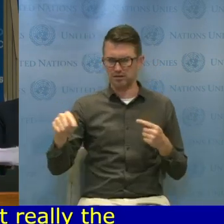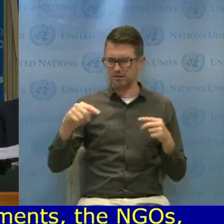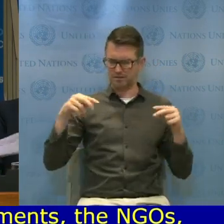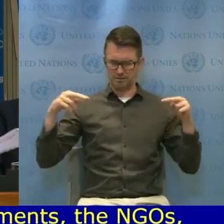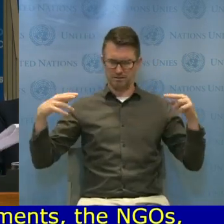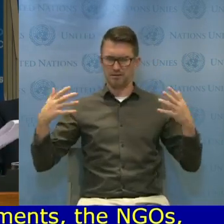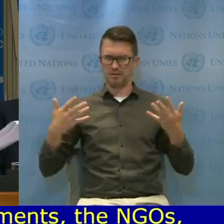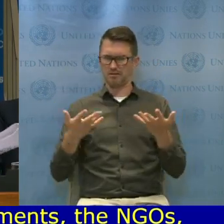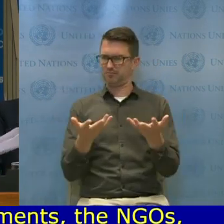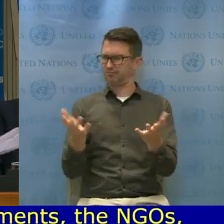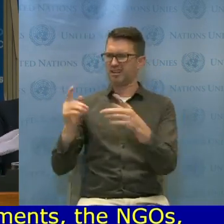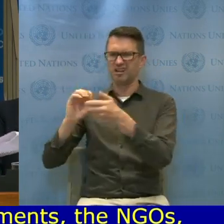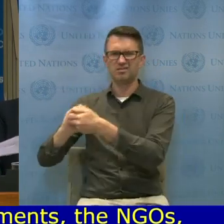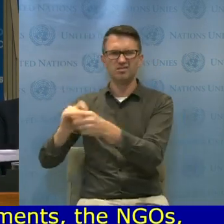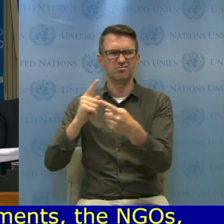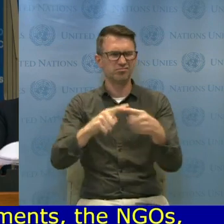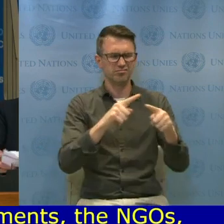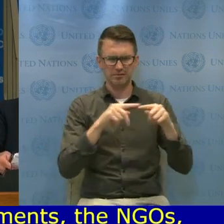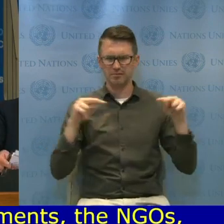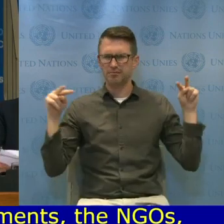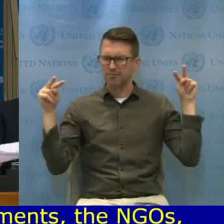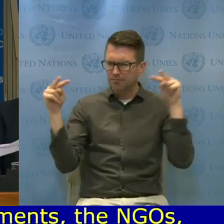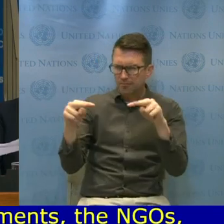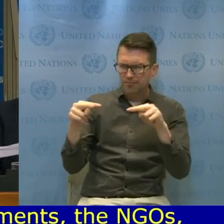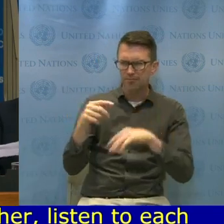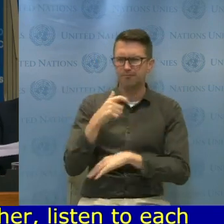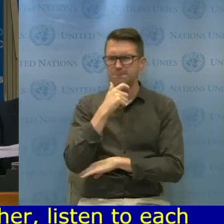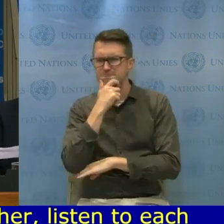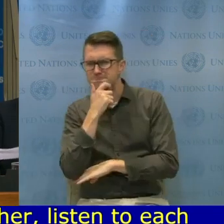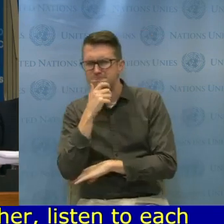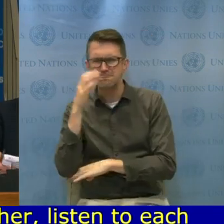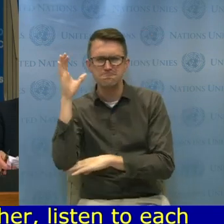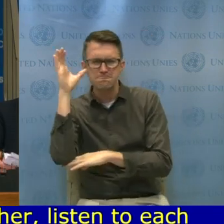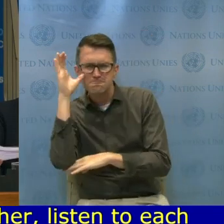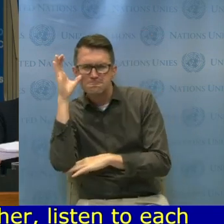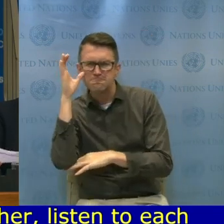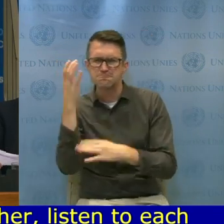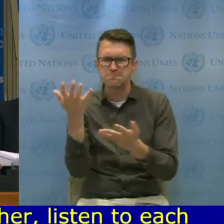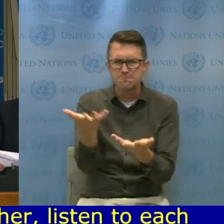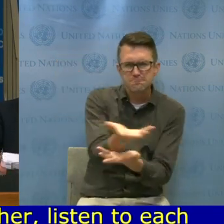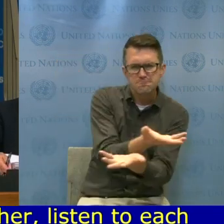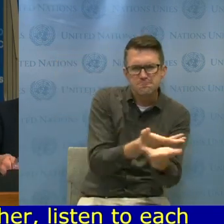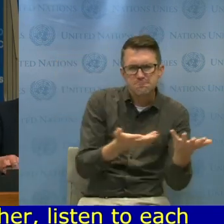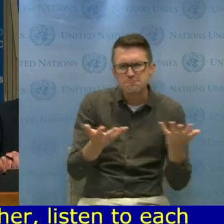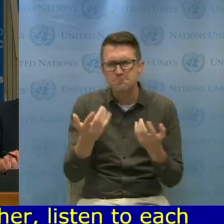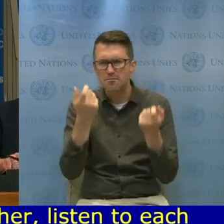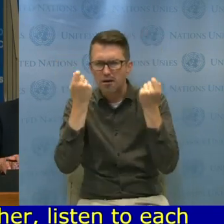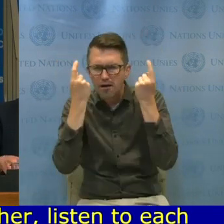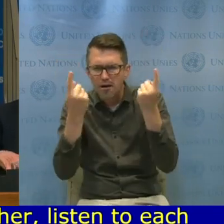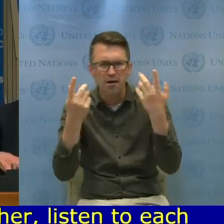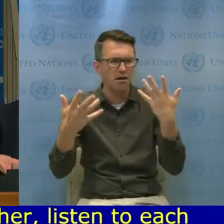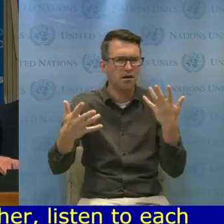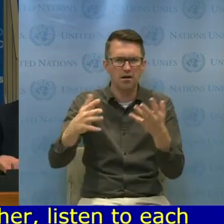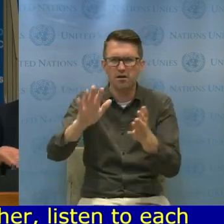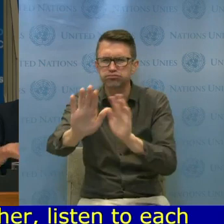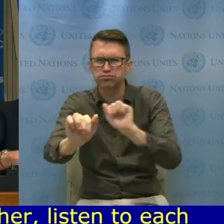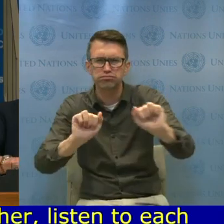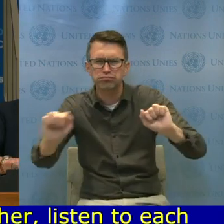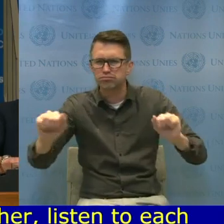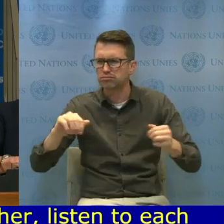all have something to take home from this afternoon, and I think there is a lot to take home.